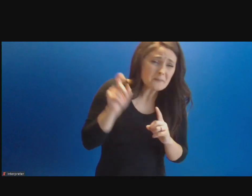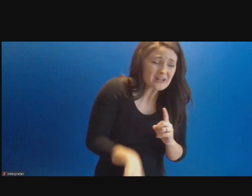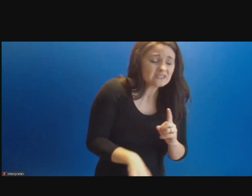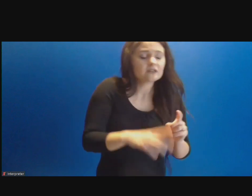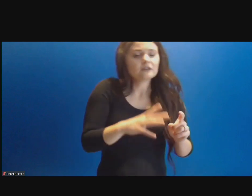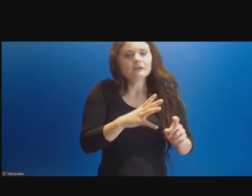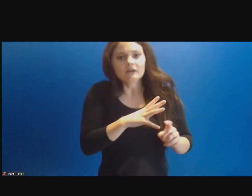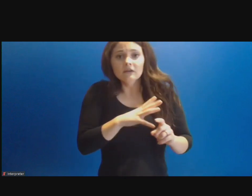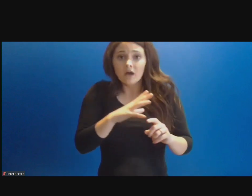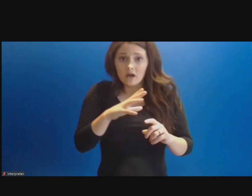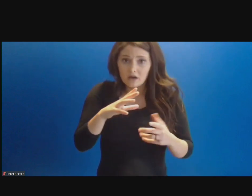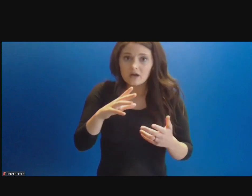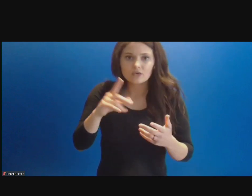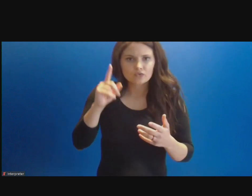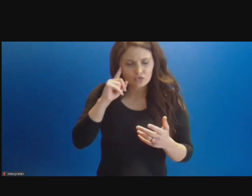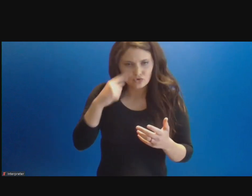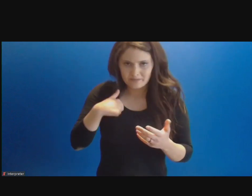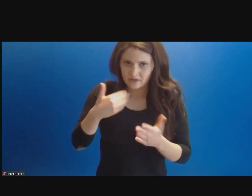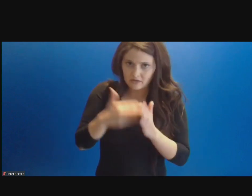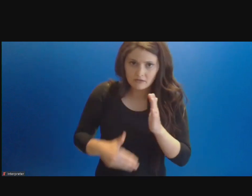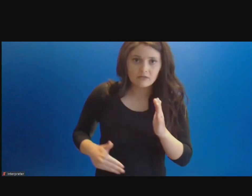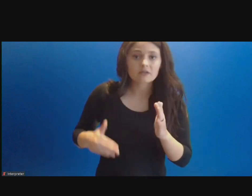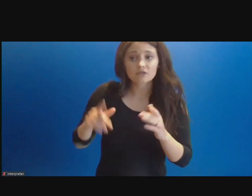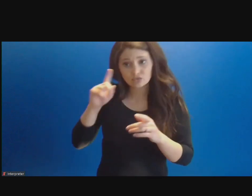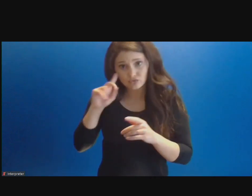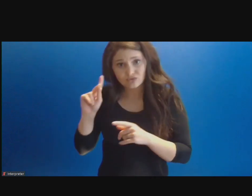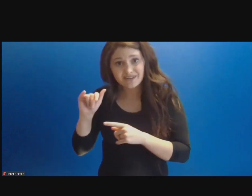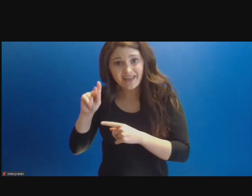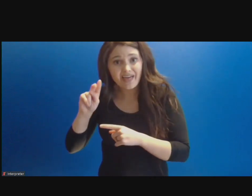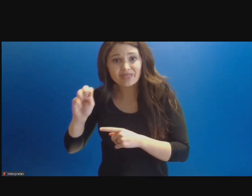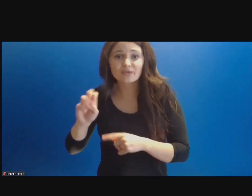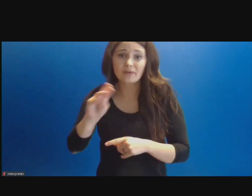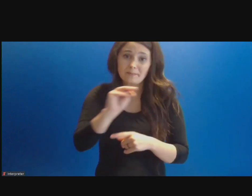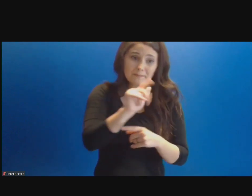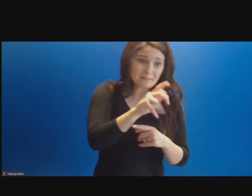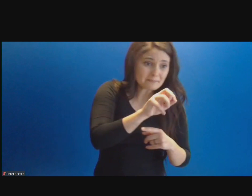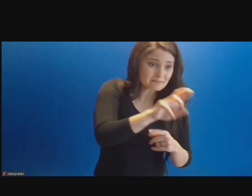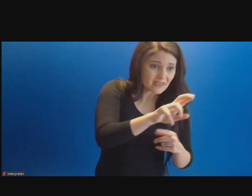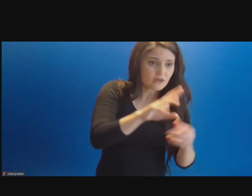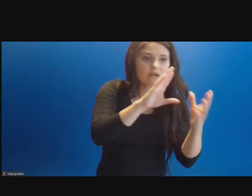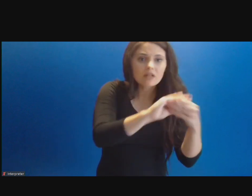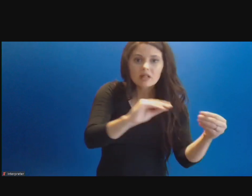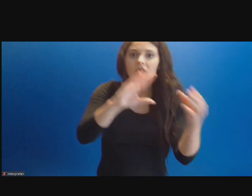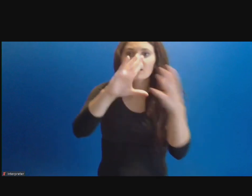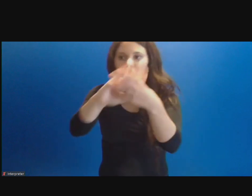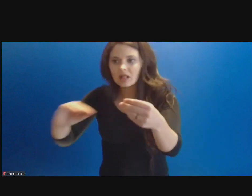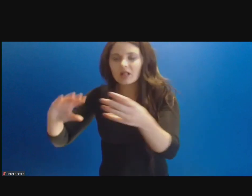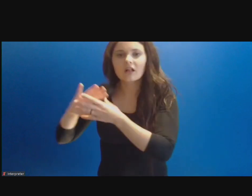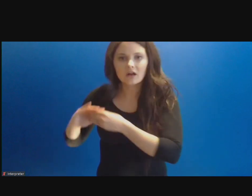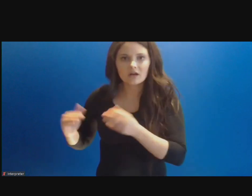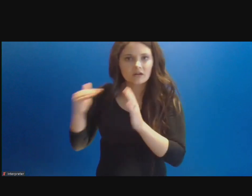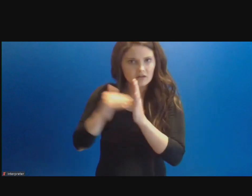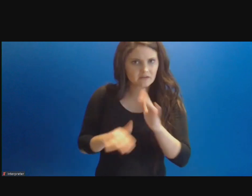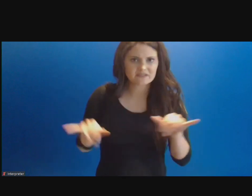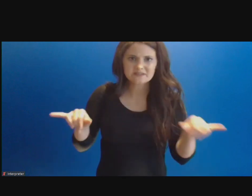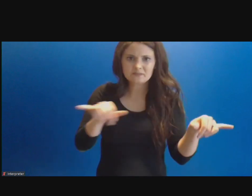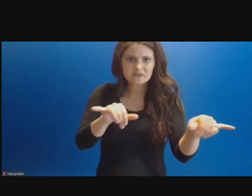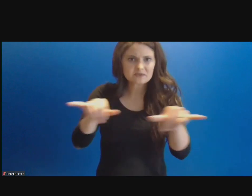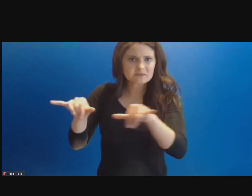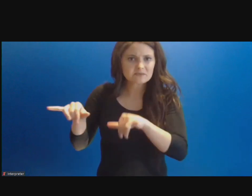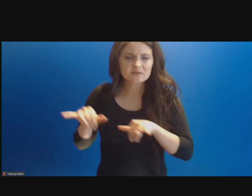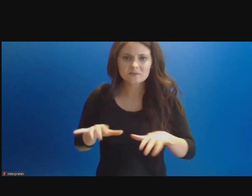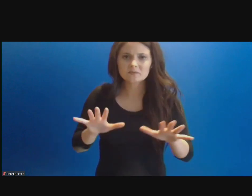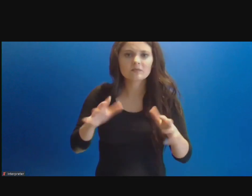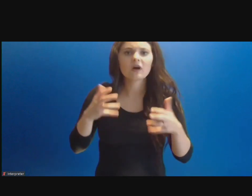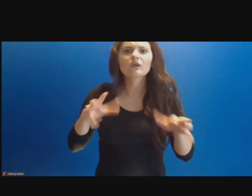heard me say this, and you've heard Katherine, and you've heard the mayor, you've heard all of us say this over and over. I don't want you to